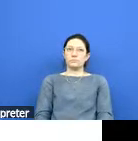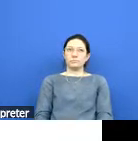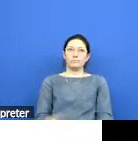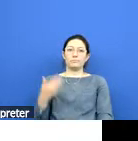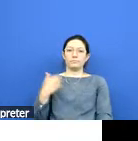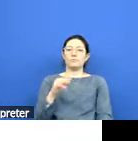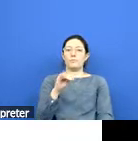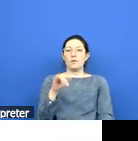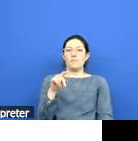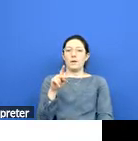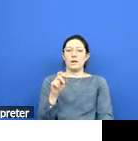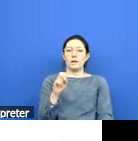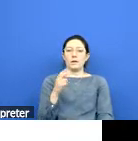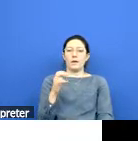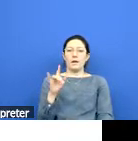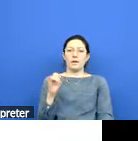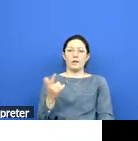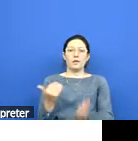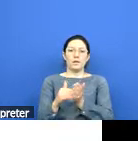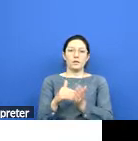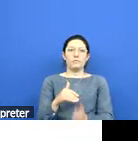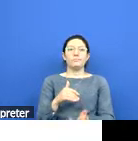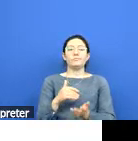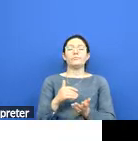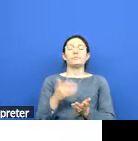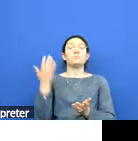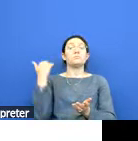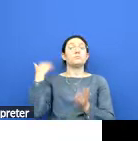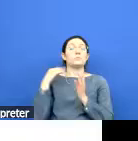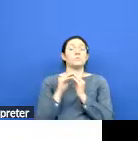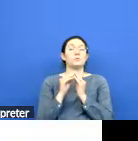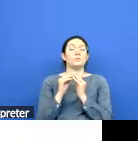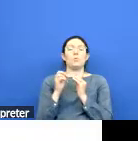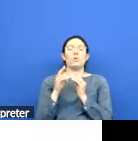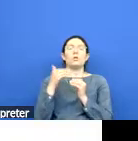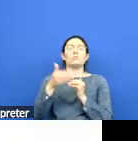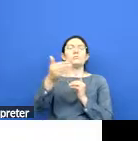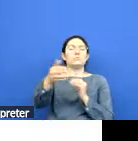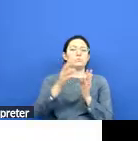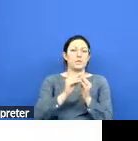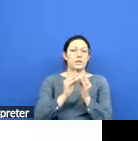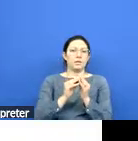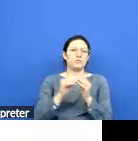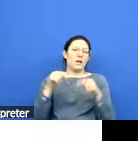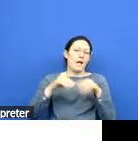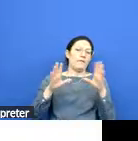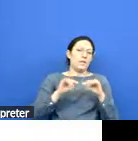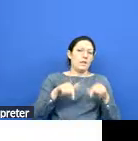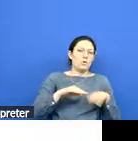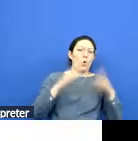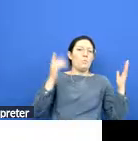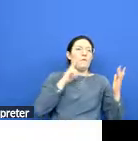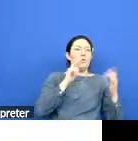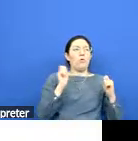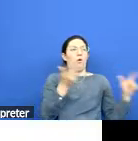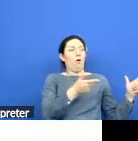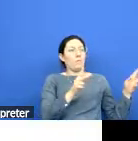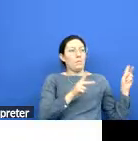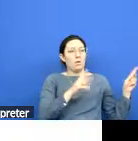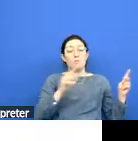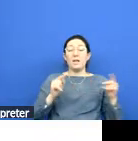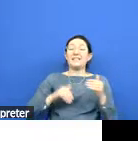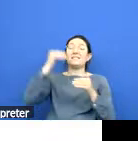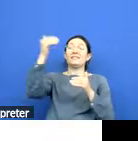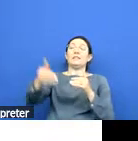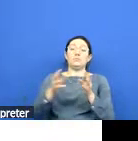Michael Heading again. With the subsequent meetings that are gonna be happening, obviously it's just an open public forum, but with the next meetings, will